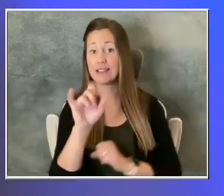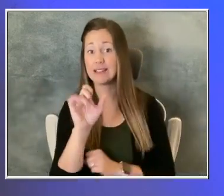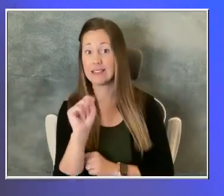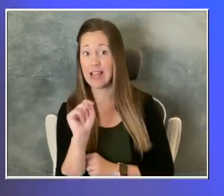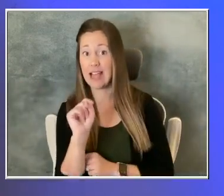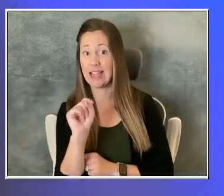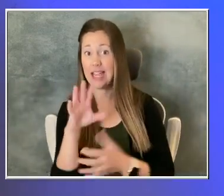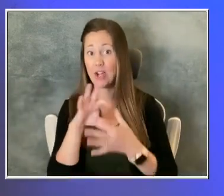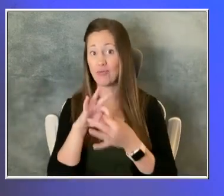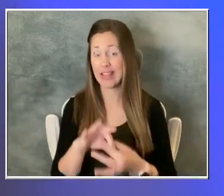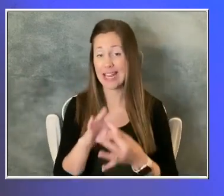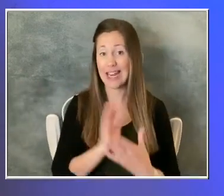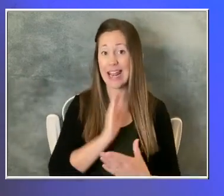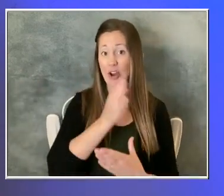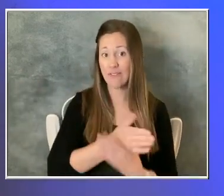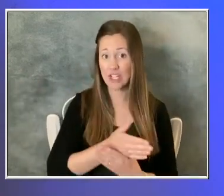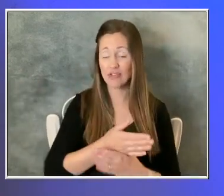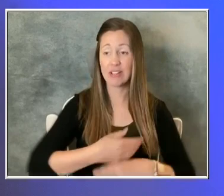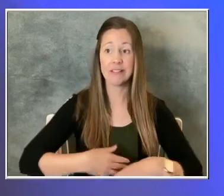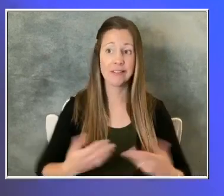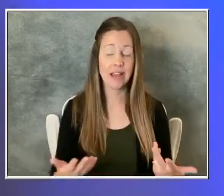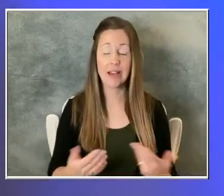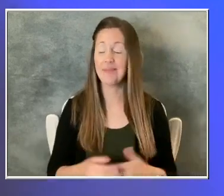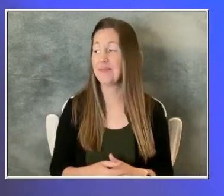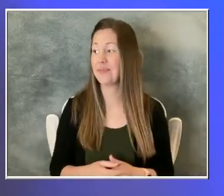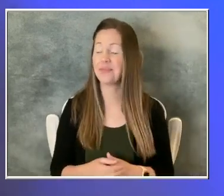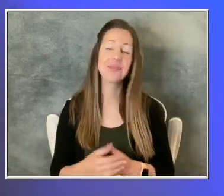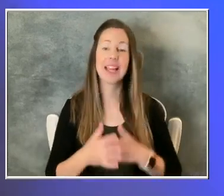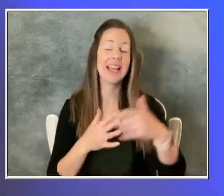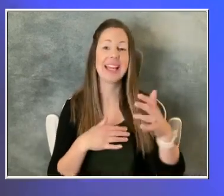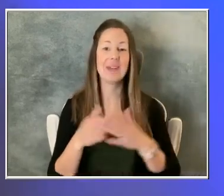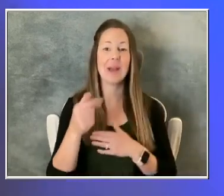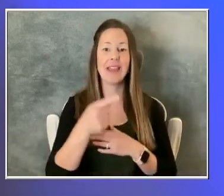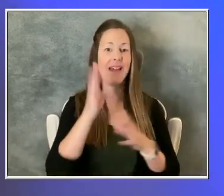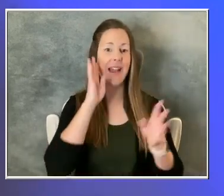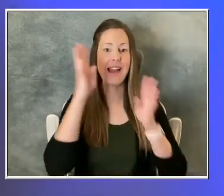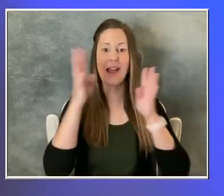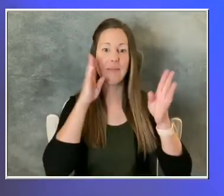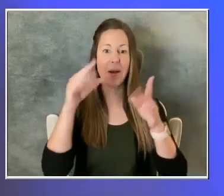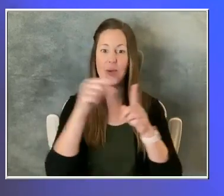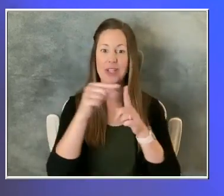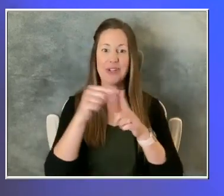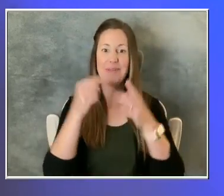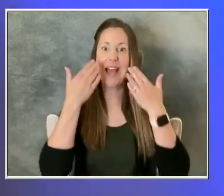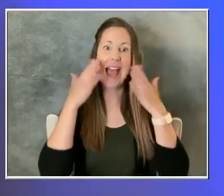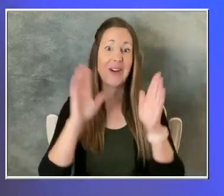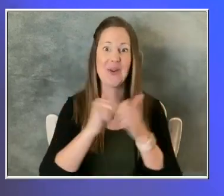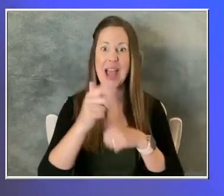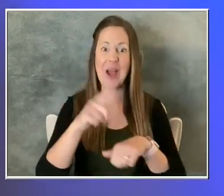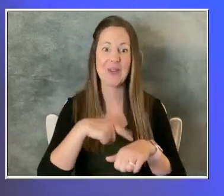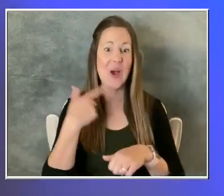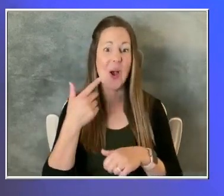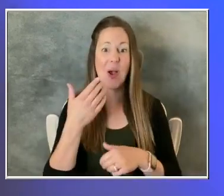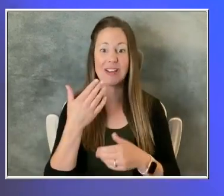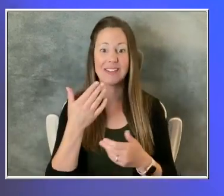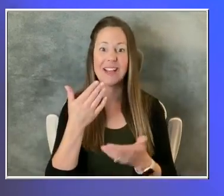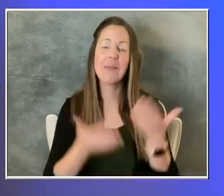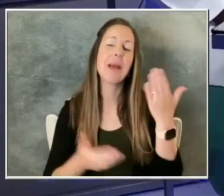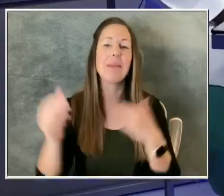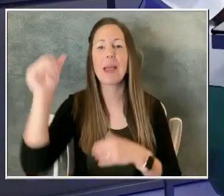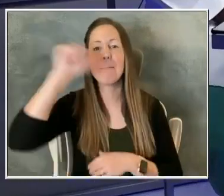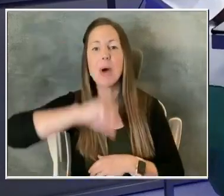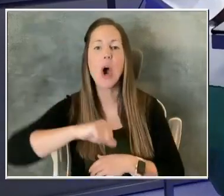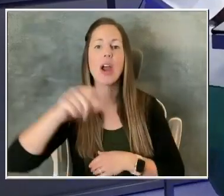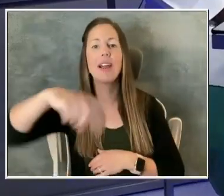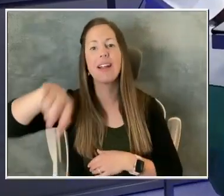Interventions, and they came up with a term. I don't know how long it took them to come up with that. It might have been at a bar, who knows. But, all right, so now you're